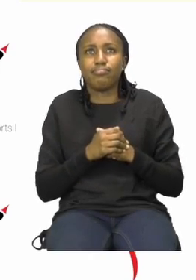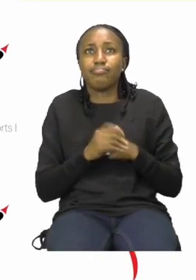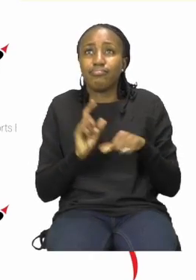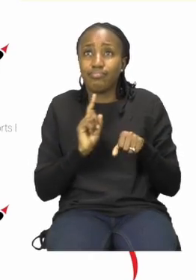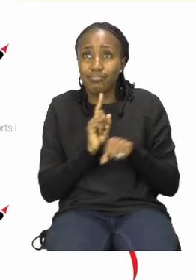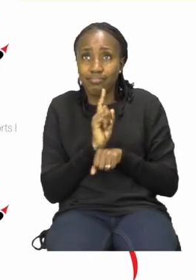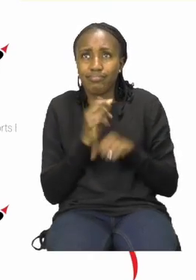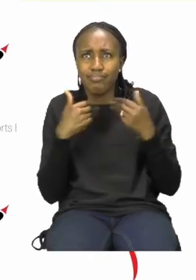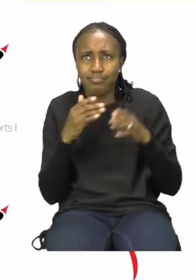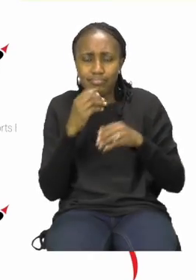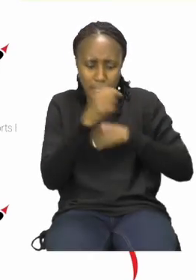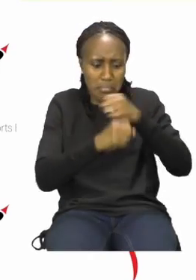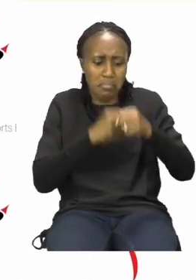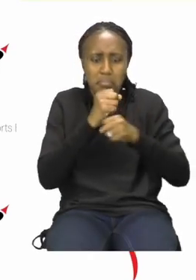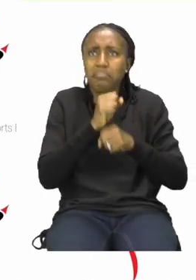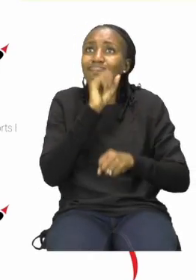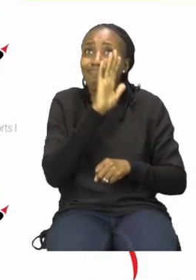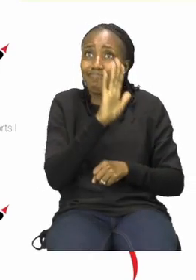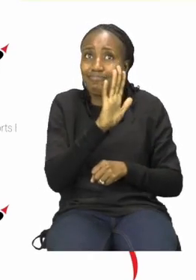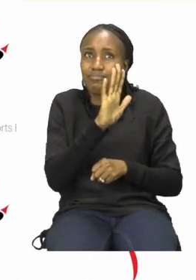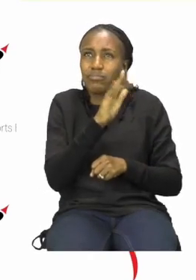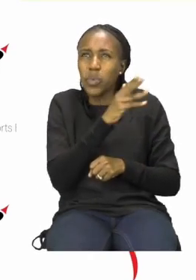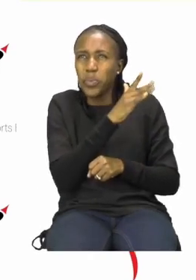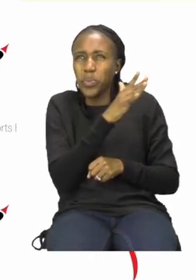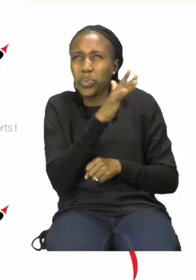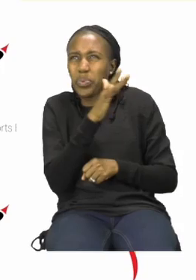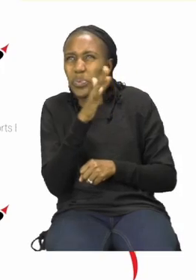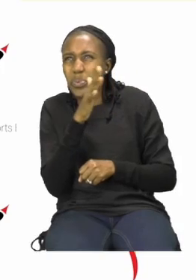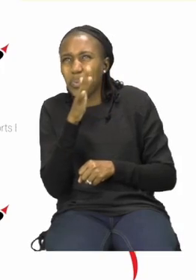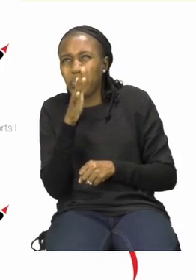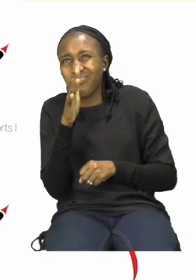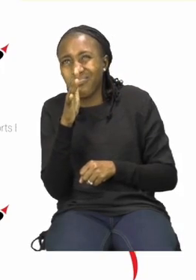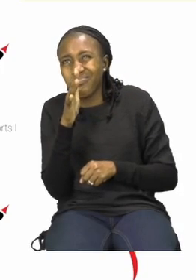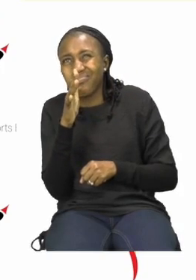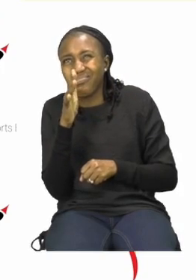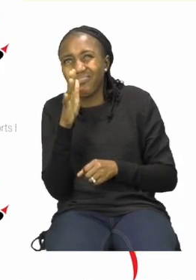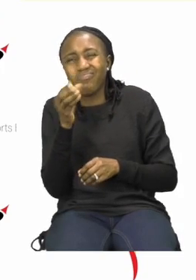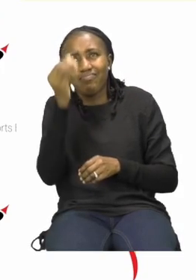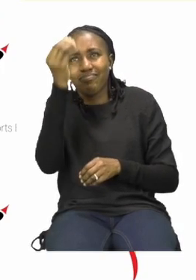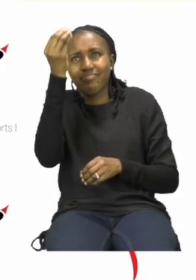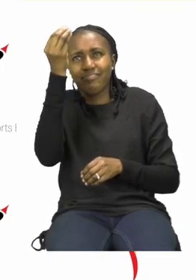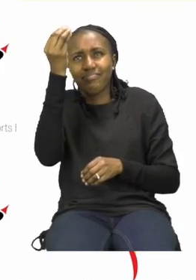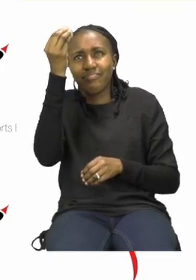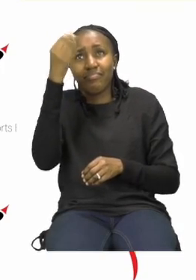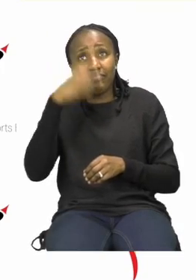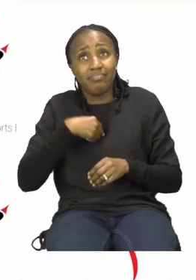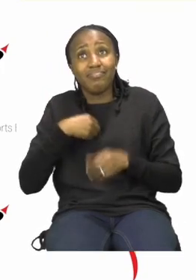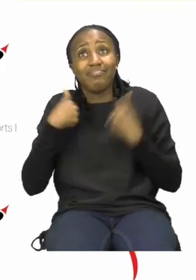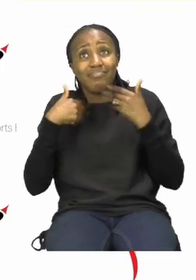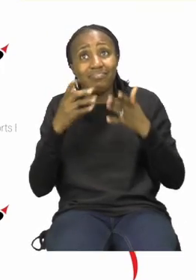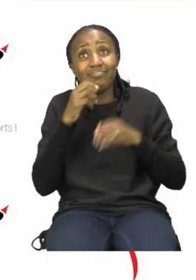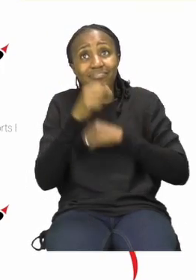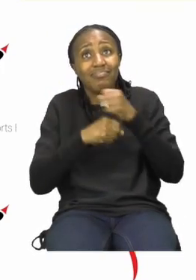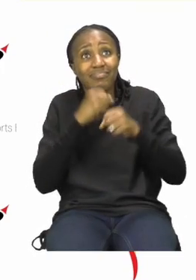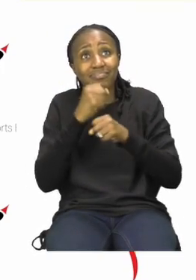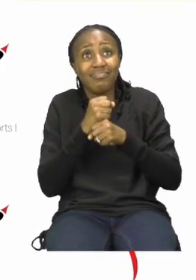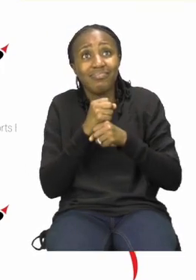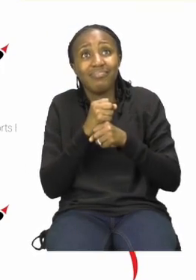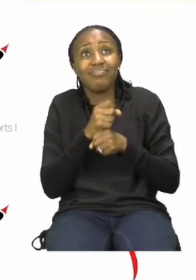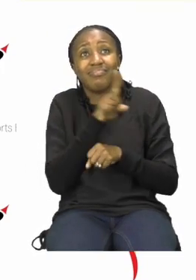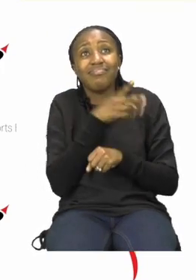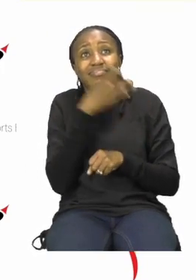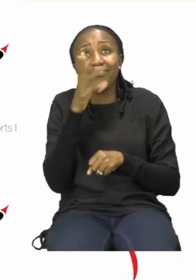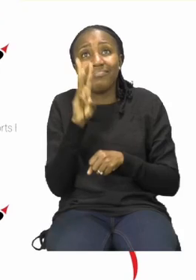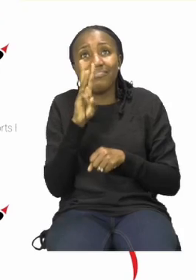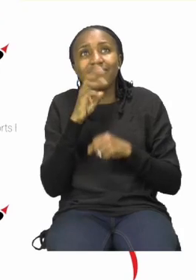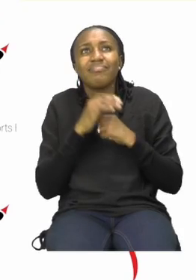age 5 up to a very senior age. I only started kendo at the age of 60. Yeah,